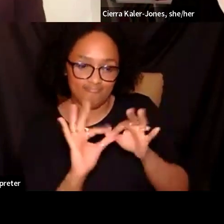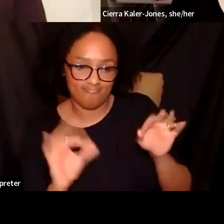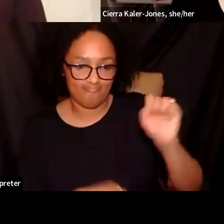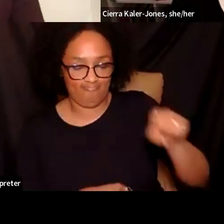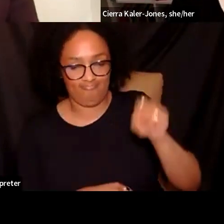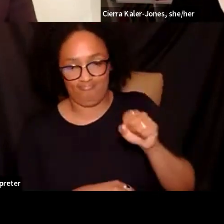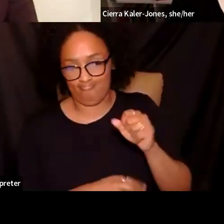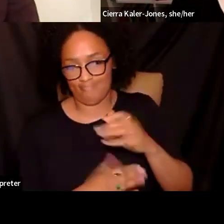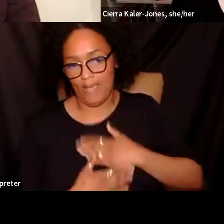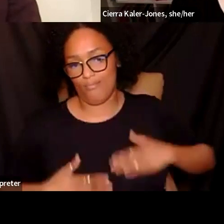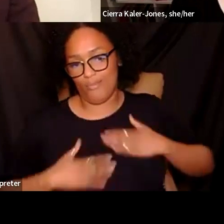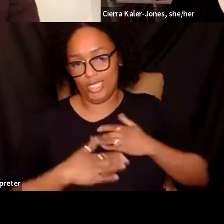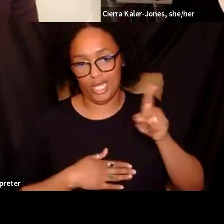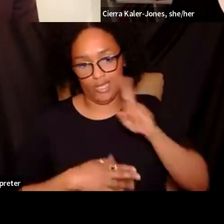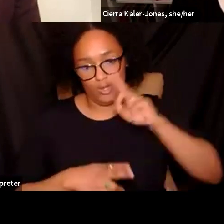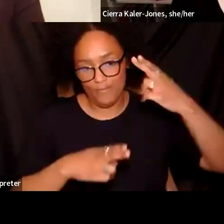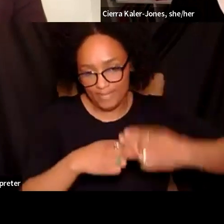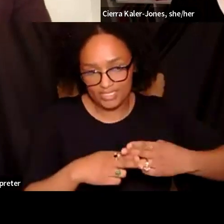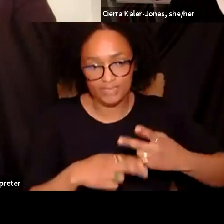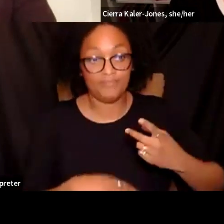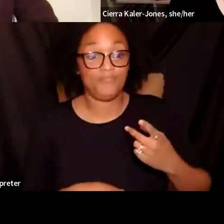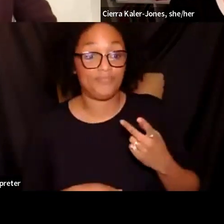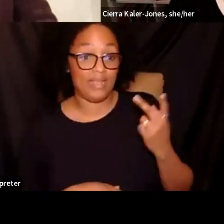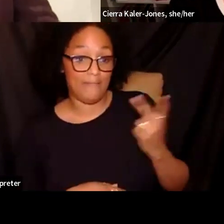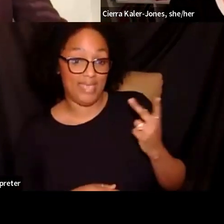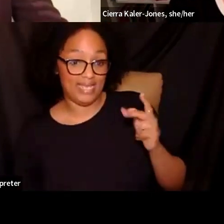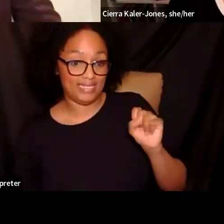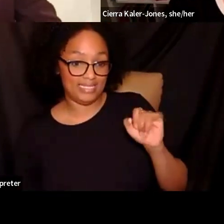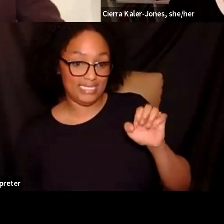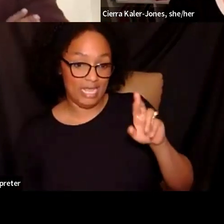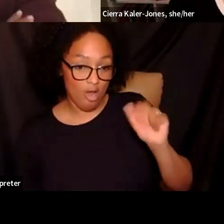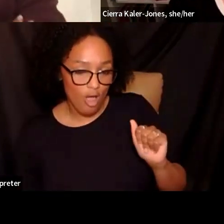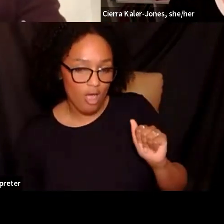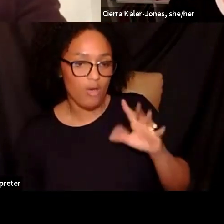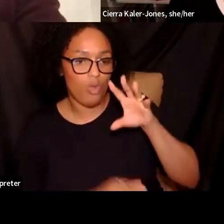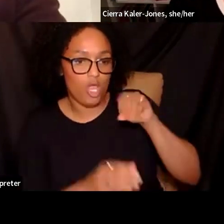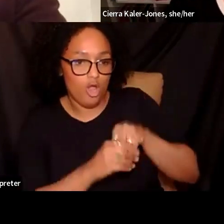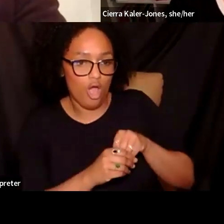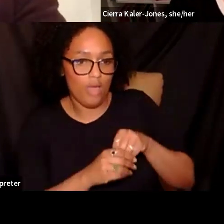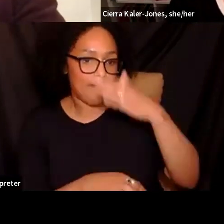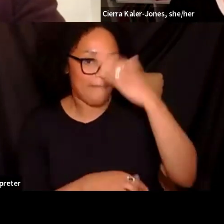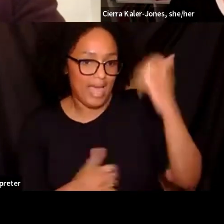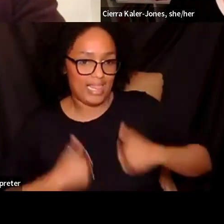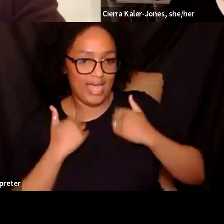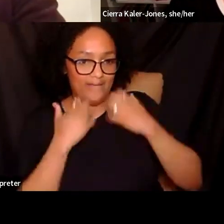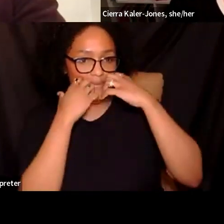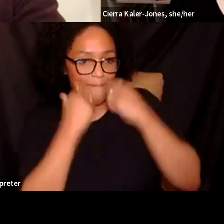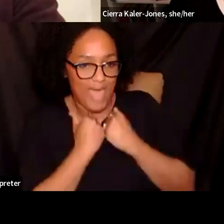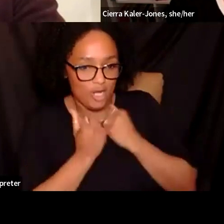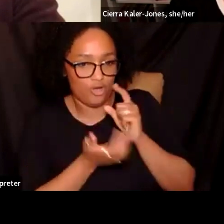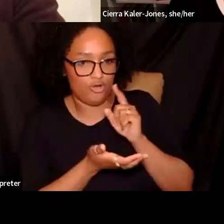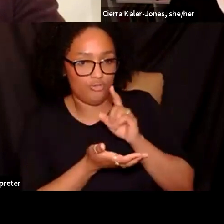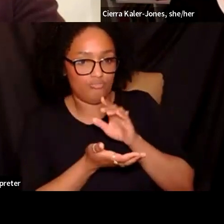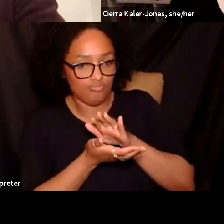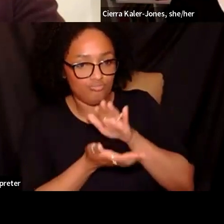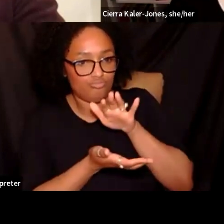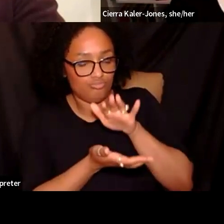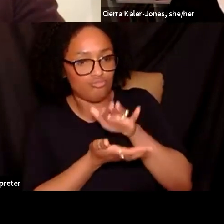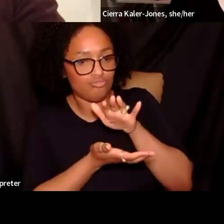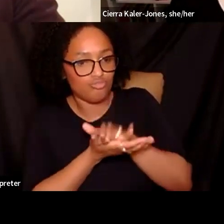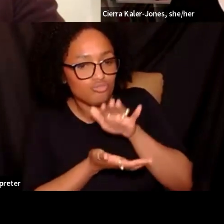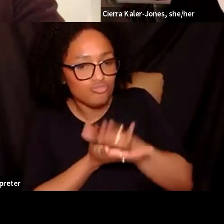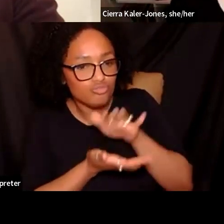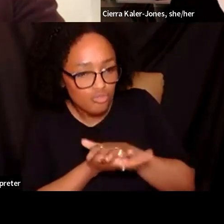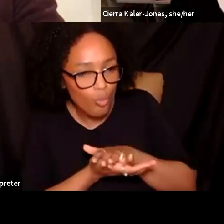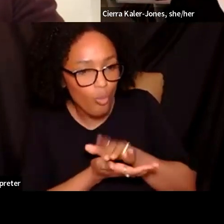School. And we have, Black Lives Matter at School Week. And you can't understand that national movement of thousands